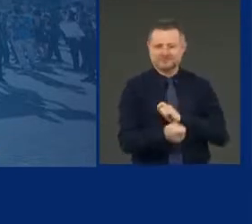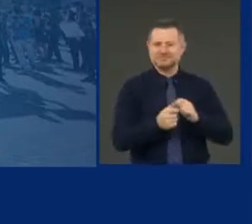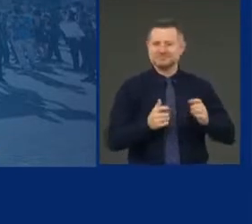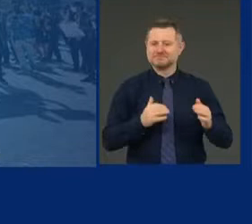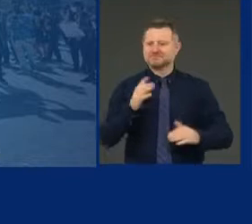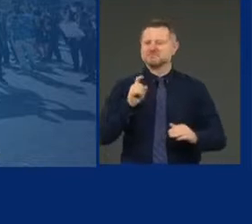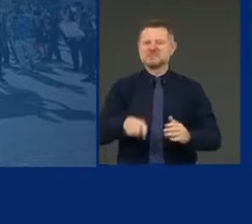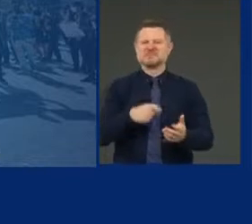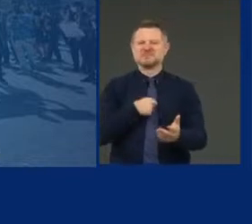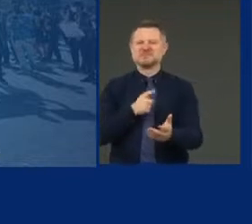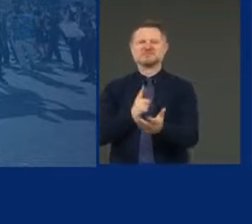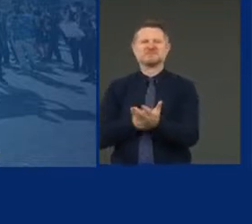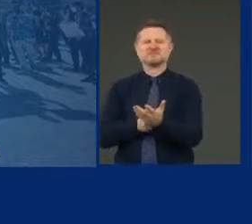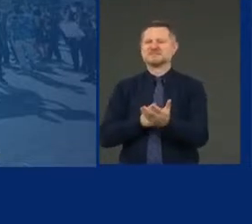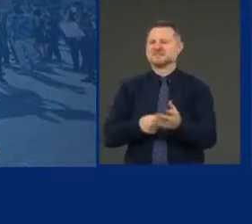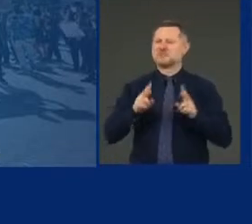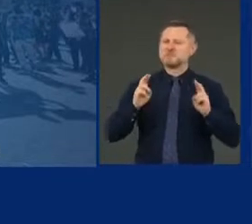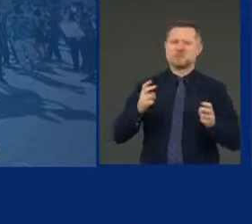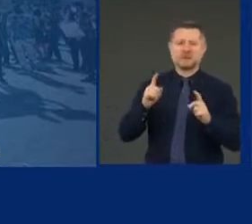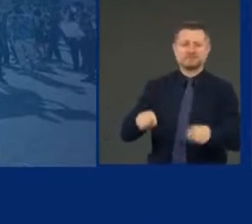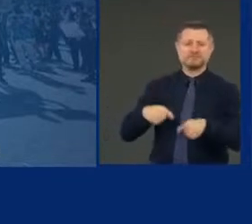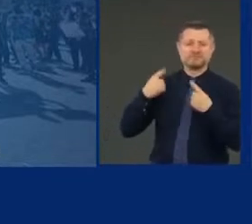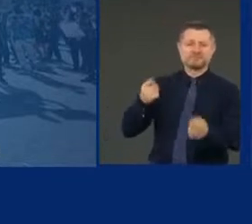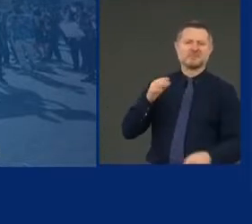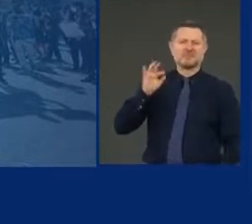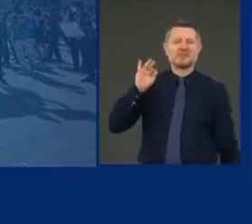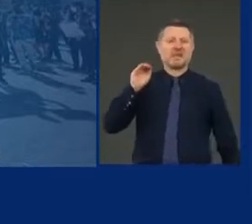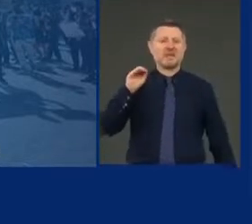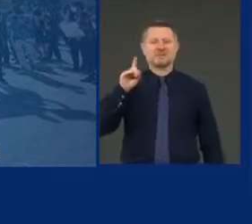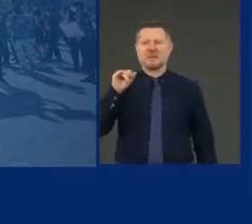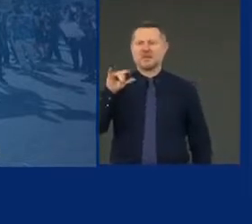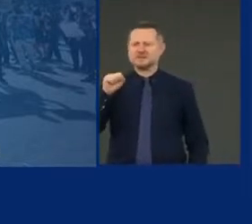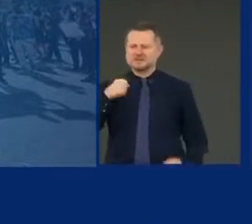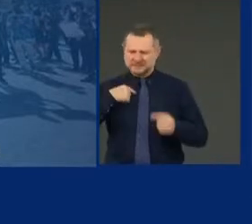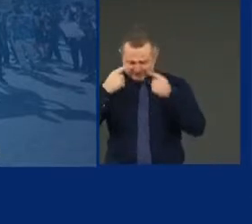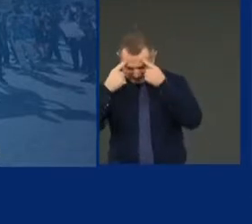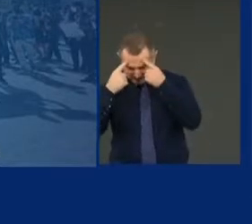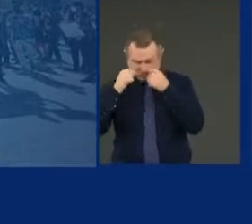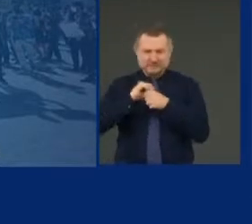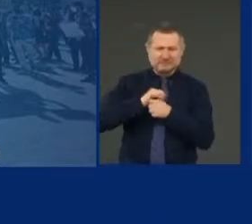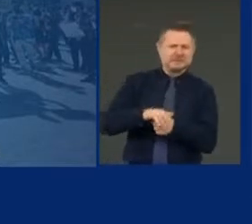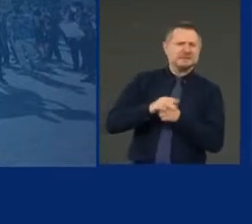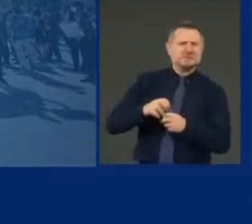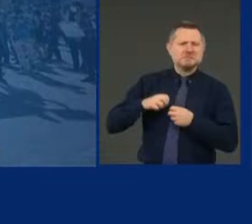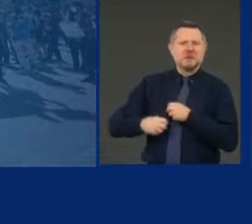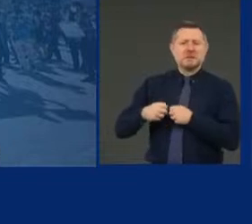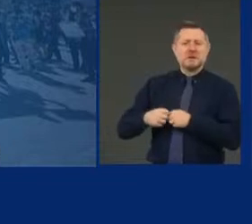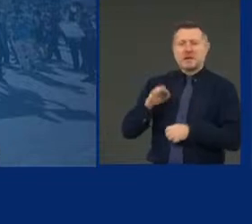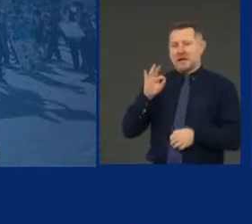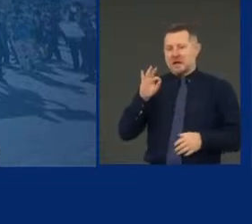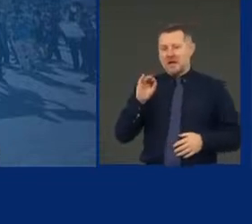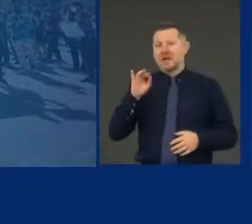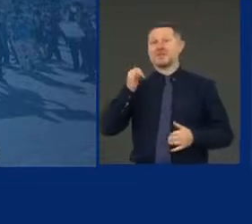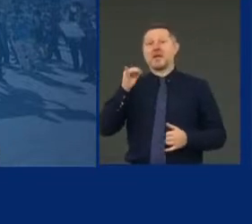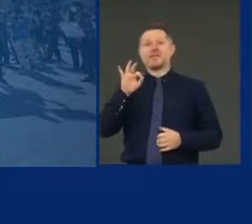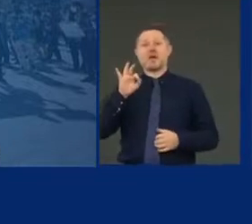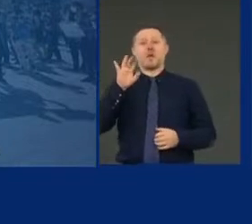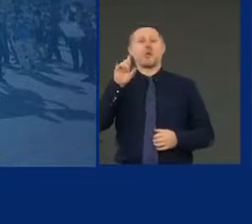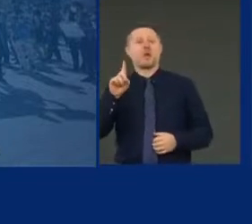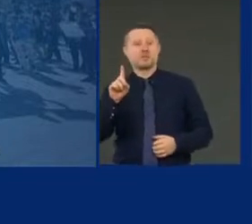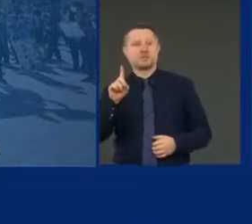90 days, we were just dealing with the COVID crisis. On the 91st day, we have the COVID